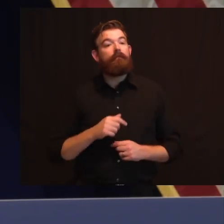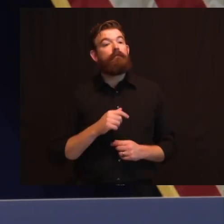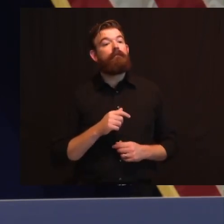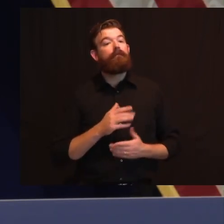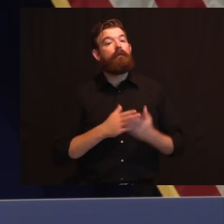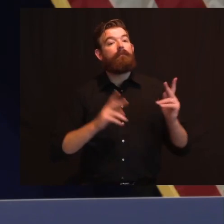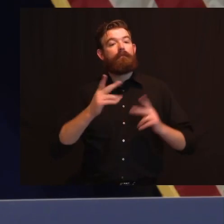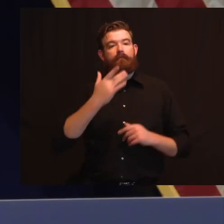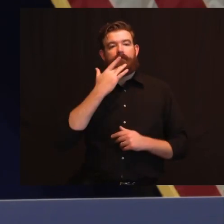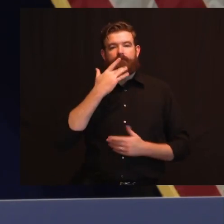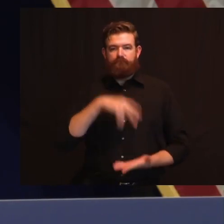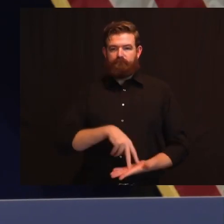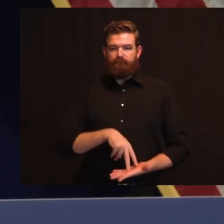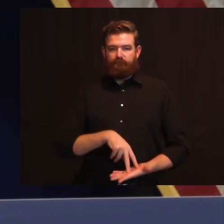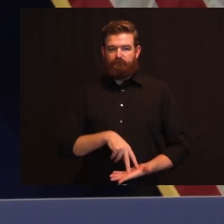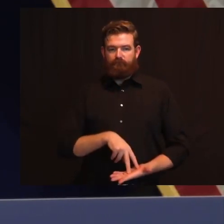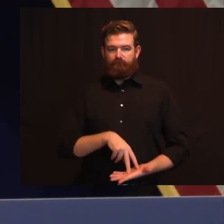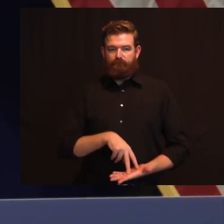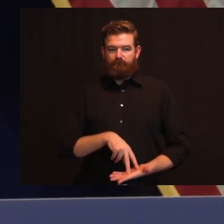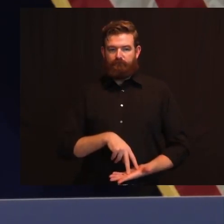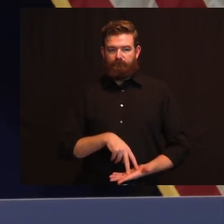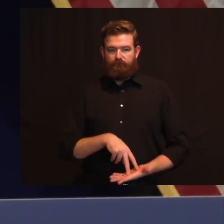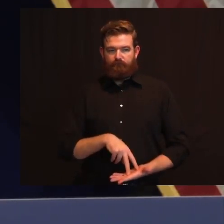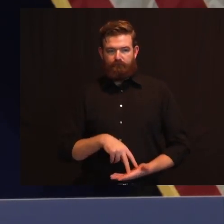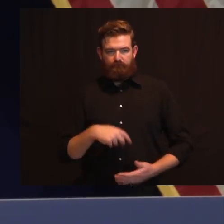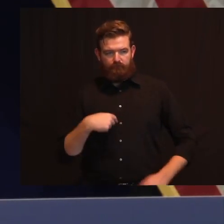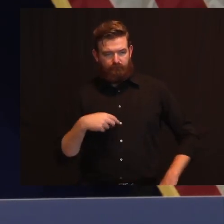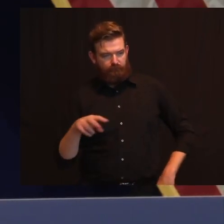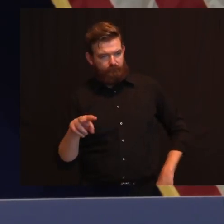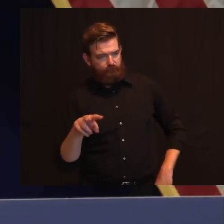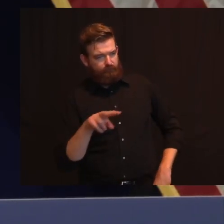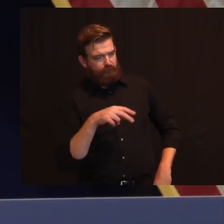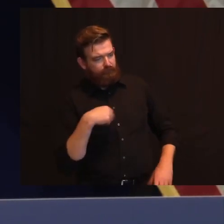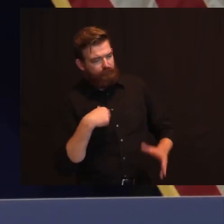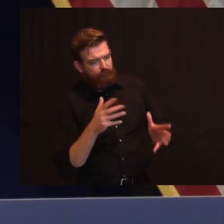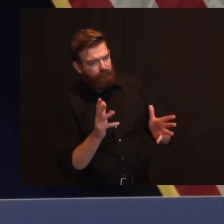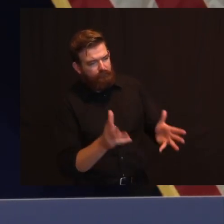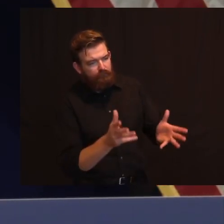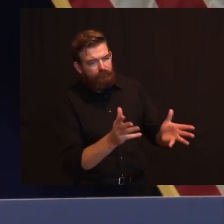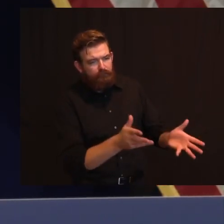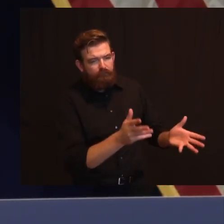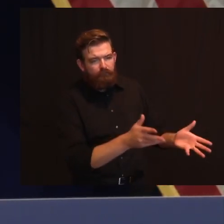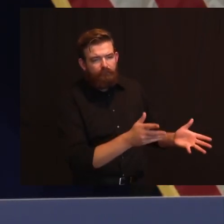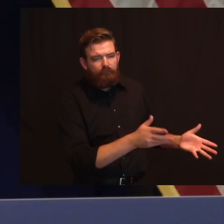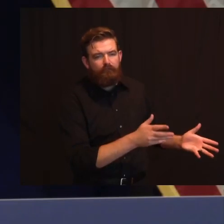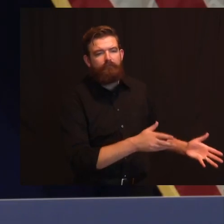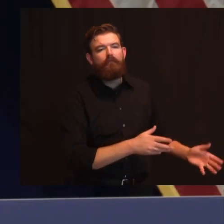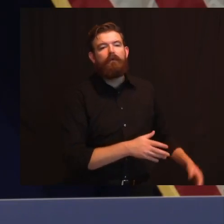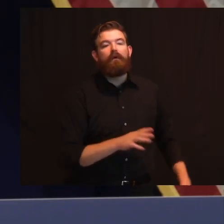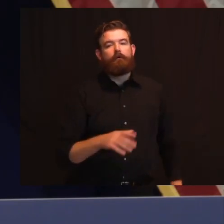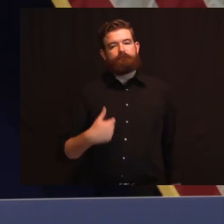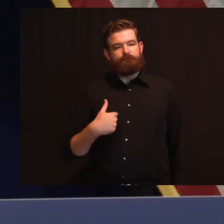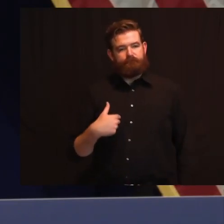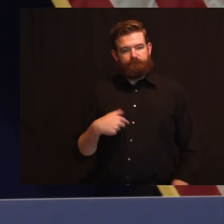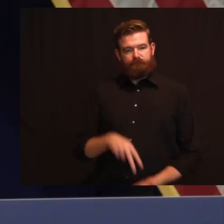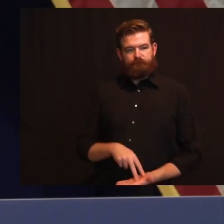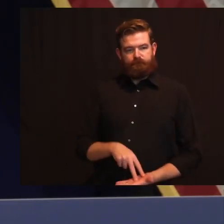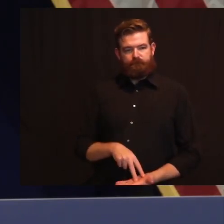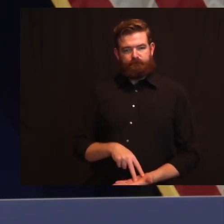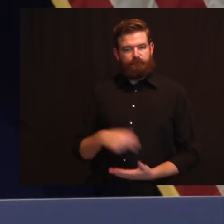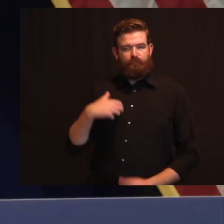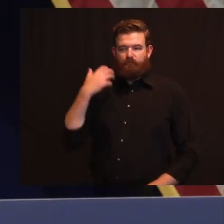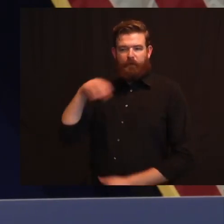I've walked those lines, when I've been at agencies, I've talked to people who said, no, I just rather wait here, and they're holding their phone. And